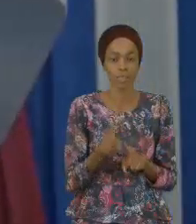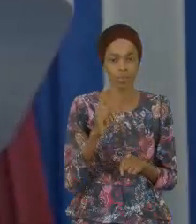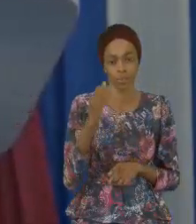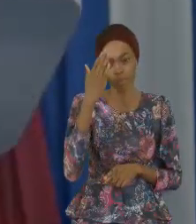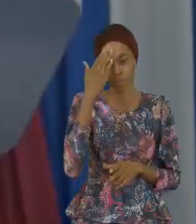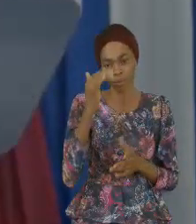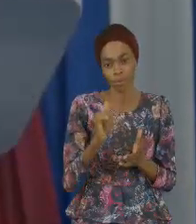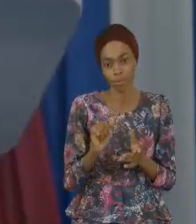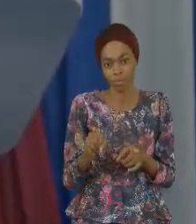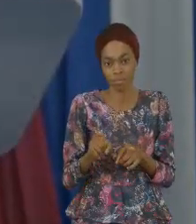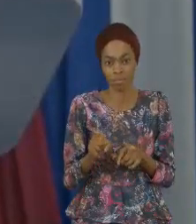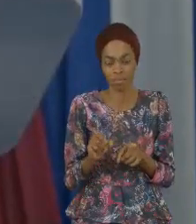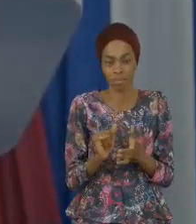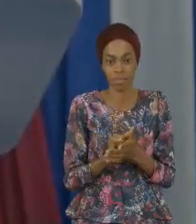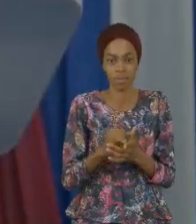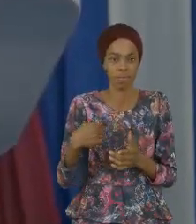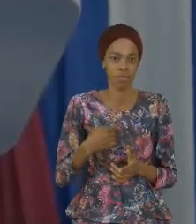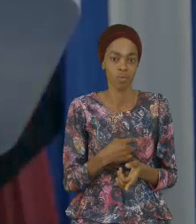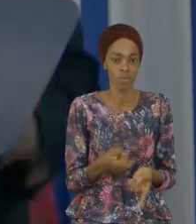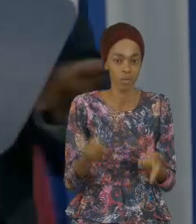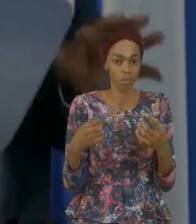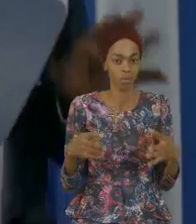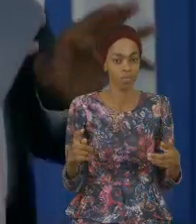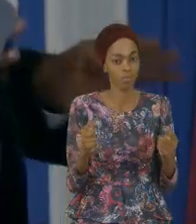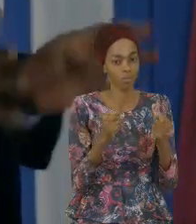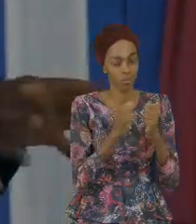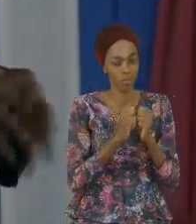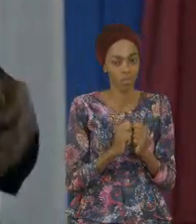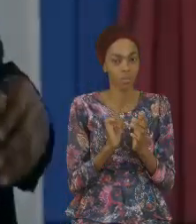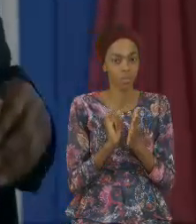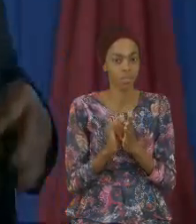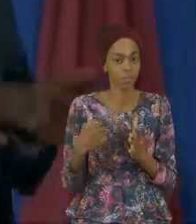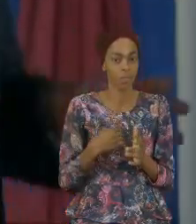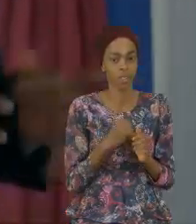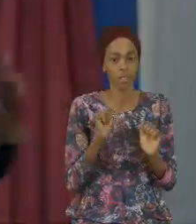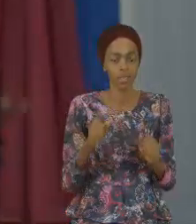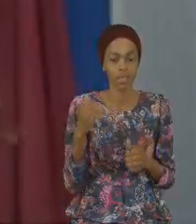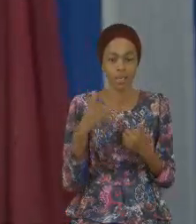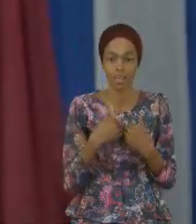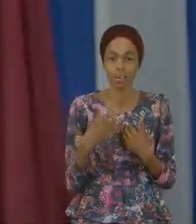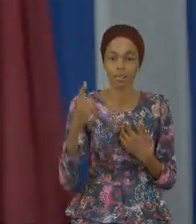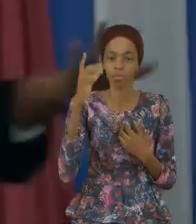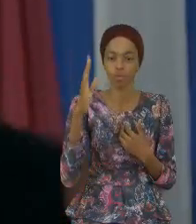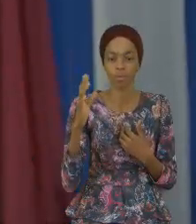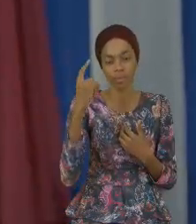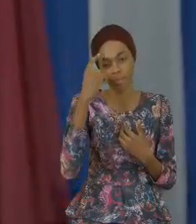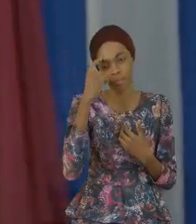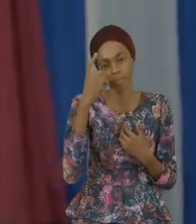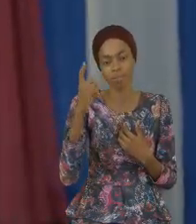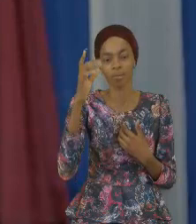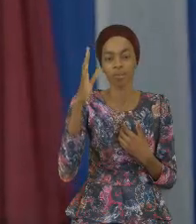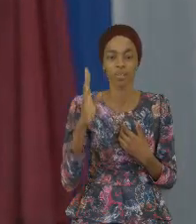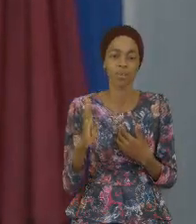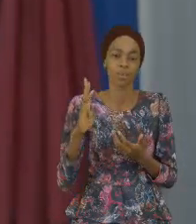come together so we can have God's own mind, God's own purpose, God's own